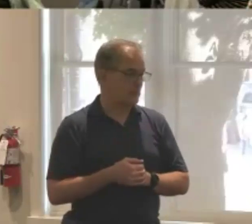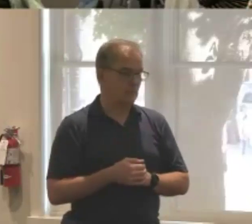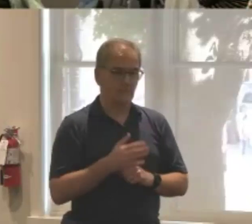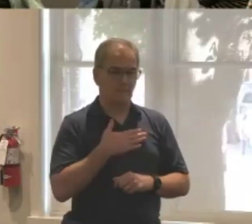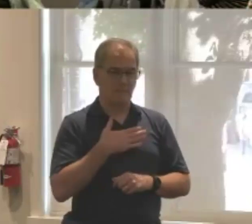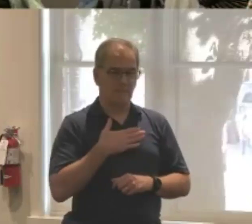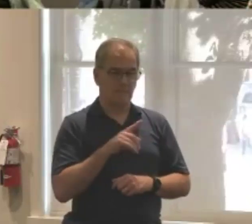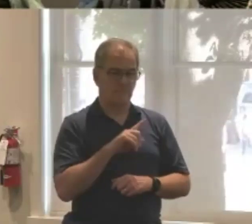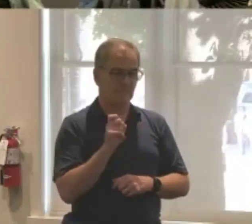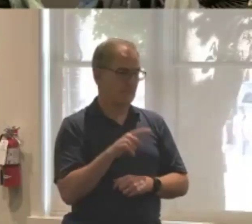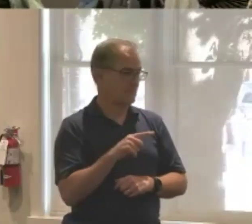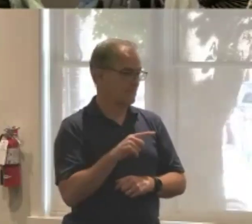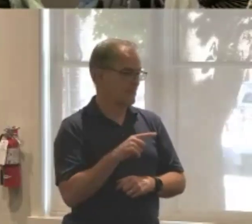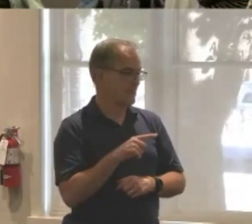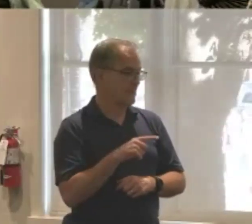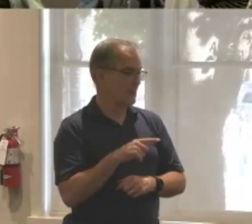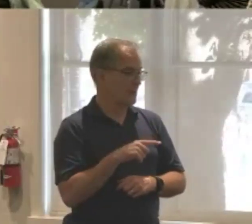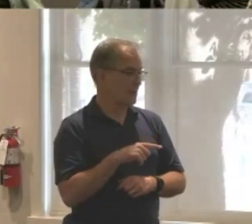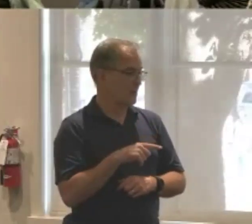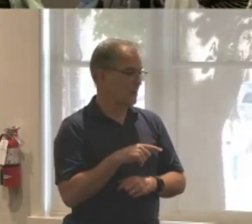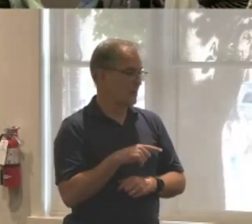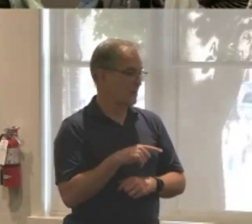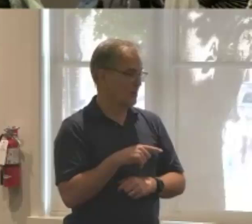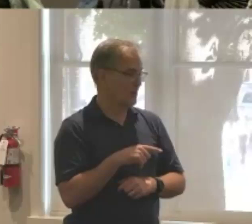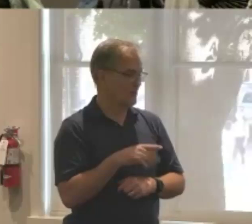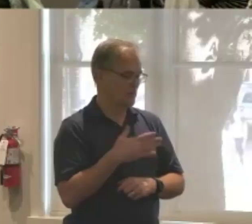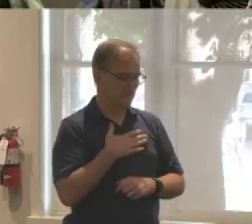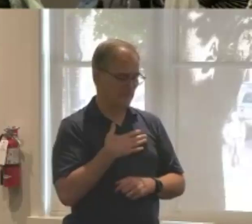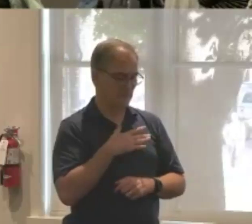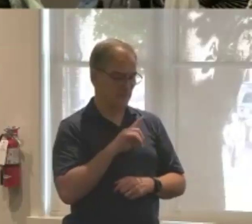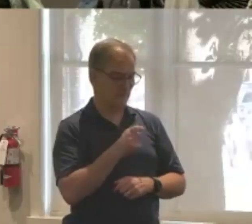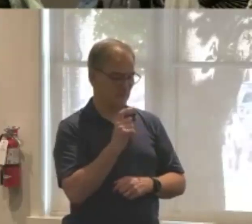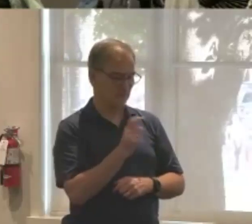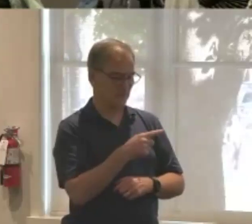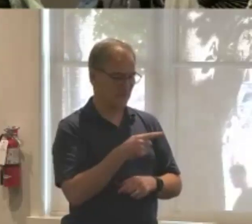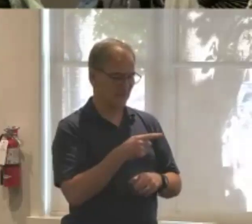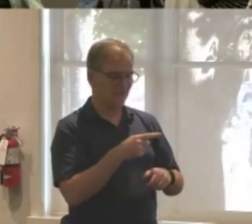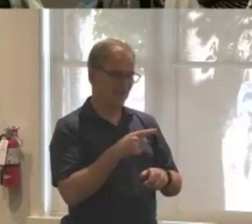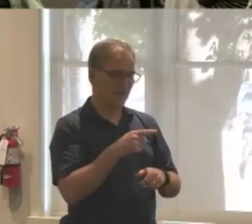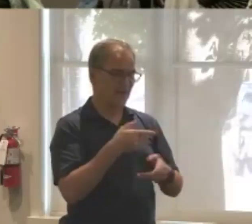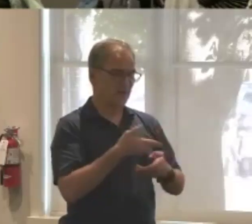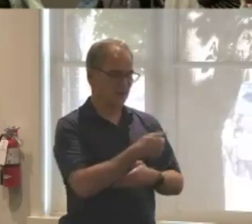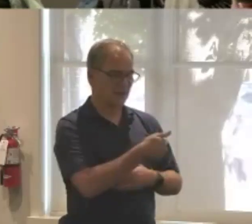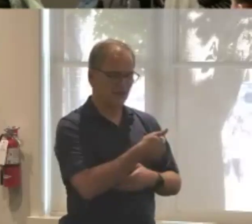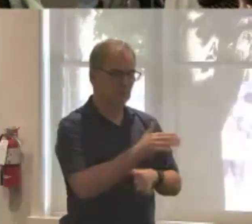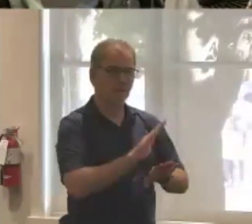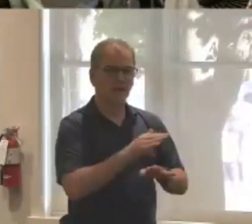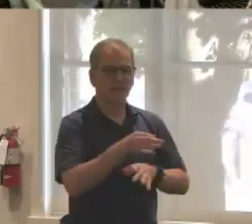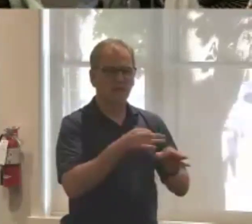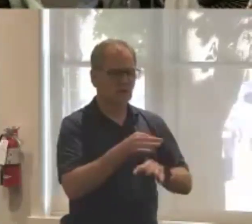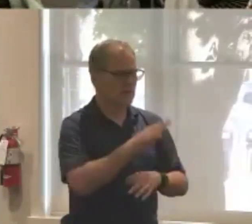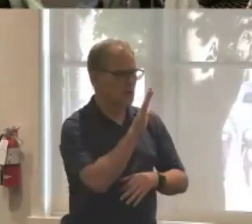Please first introduce yourself. But I already did introduce you. Describe your organization, youth program,